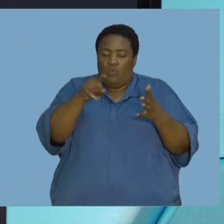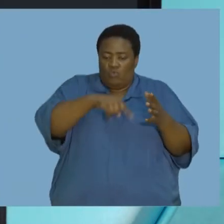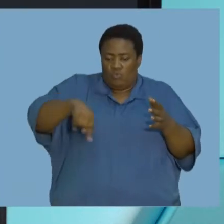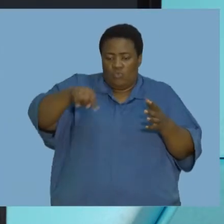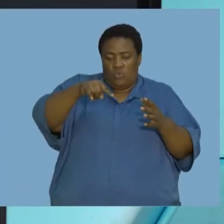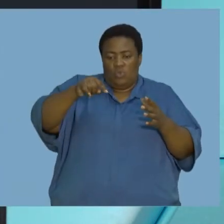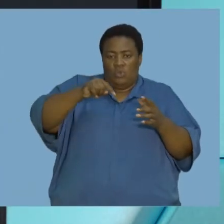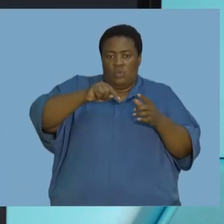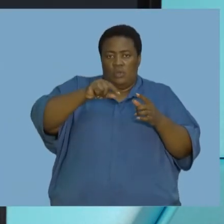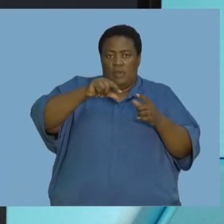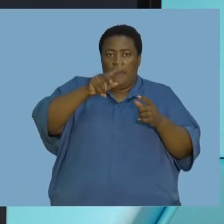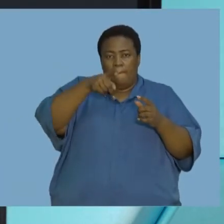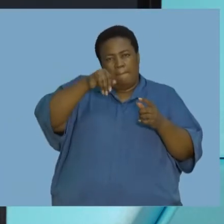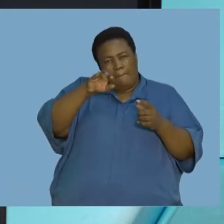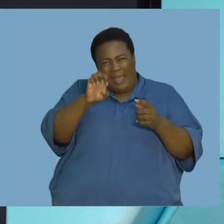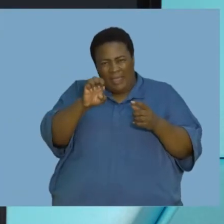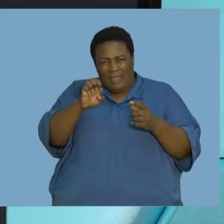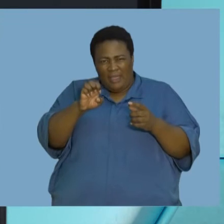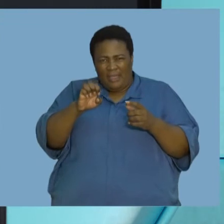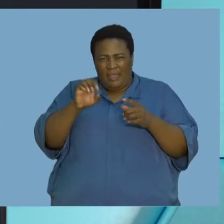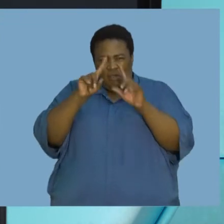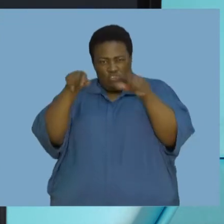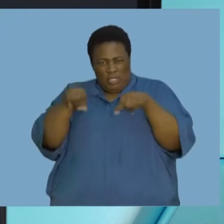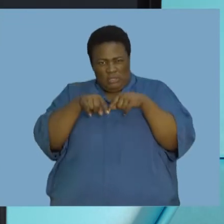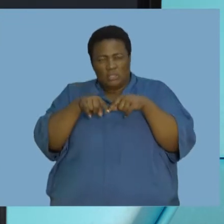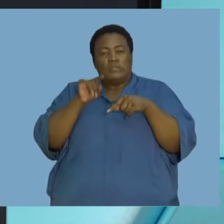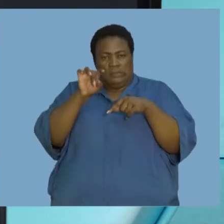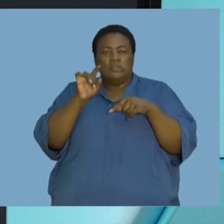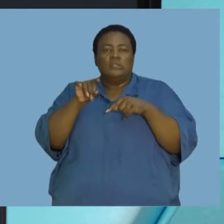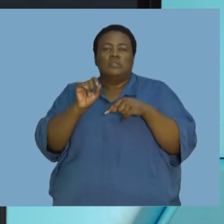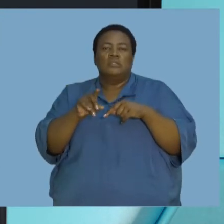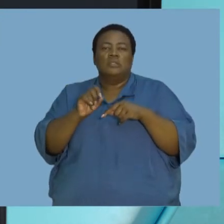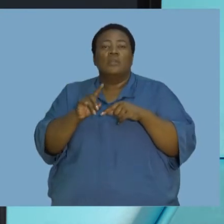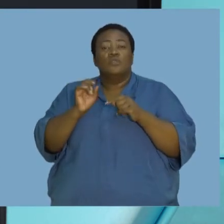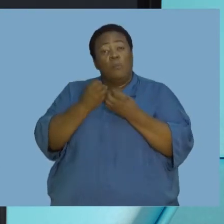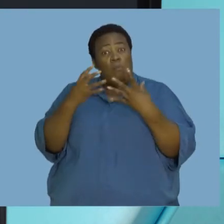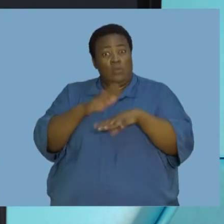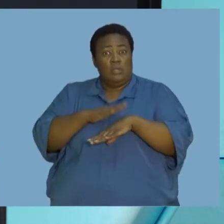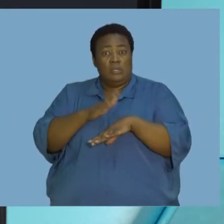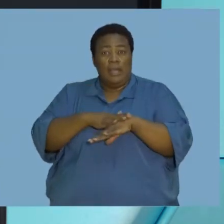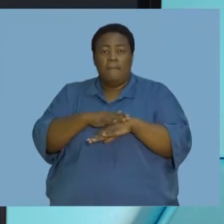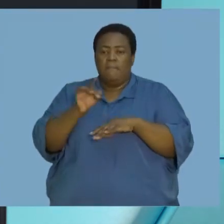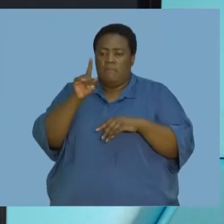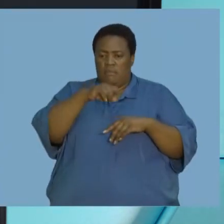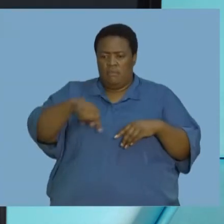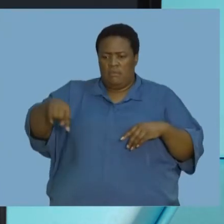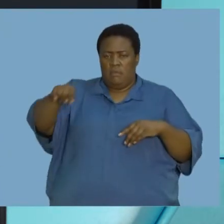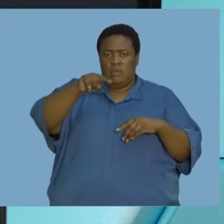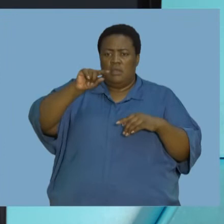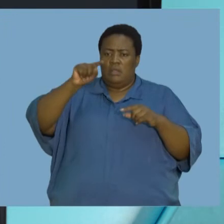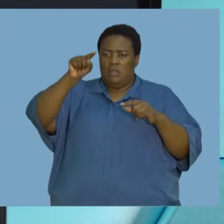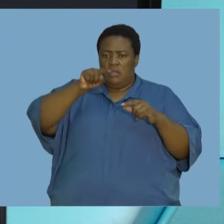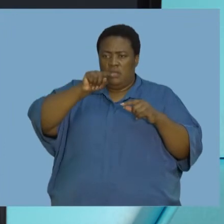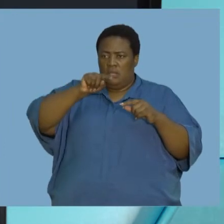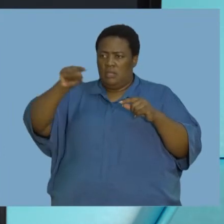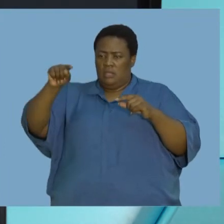question is, why would they want us to illustrate that information in a pie chart? Often, pie charts are graphical illustrations